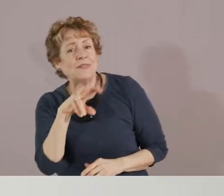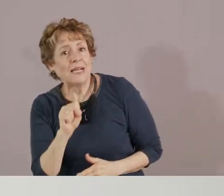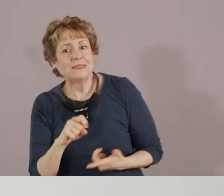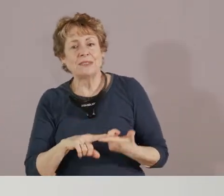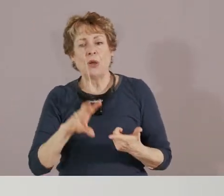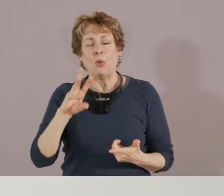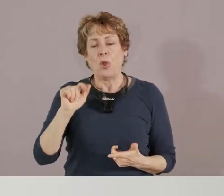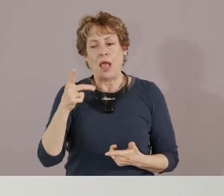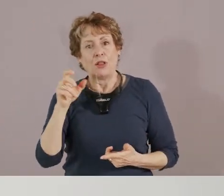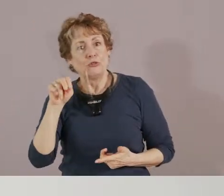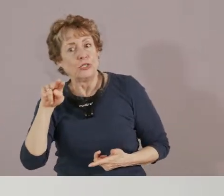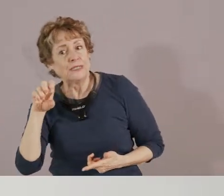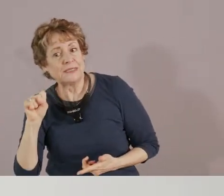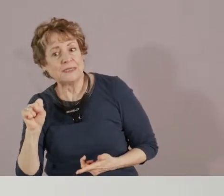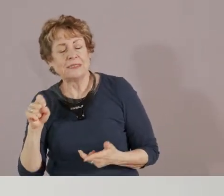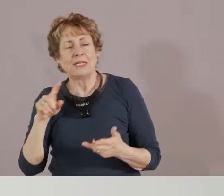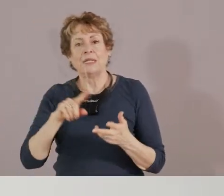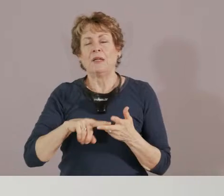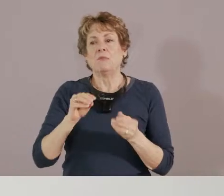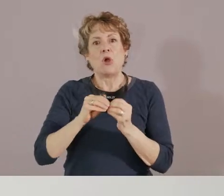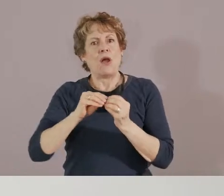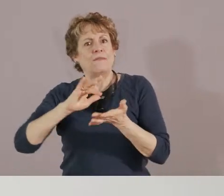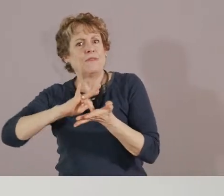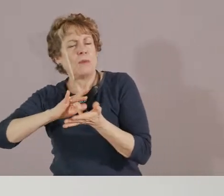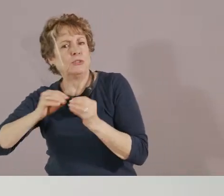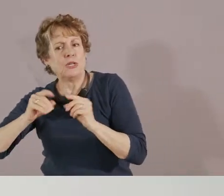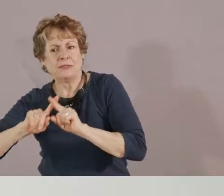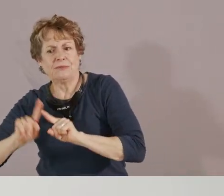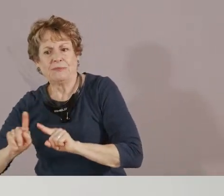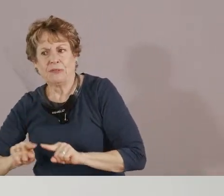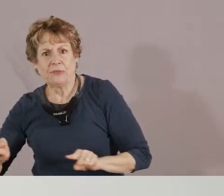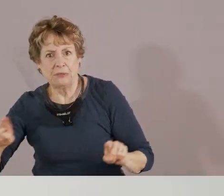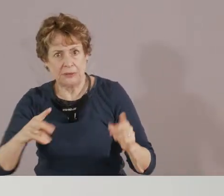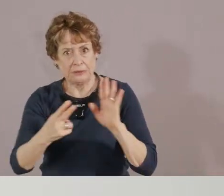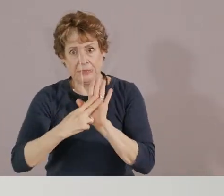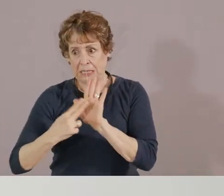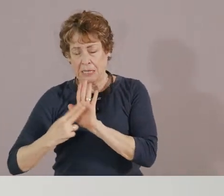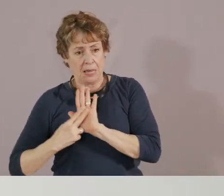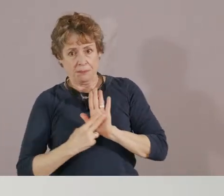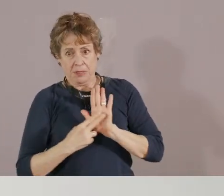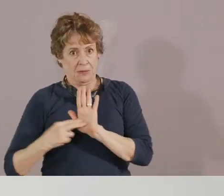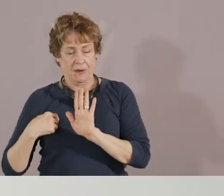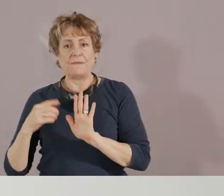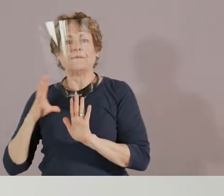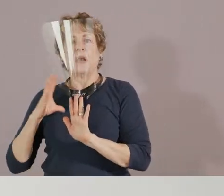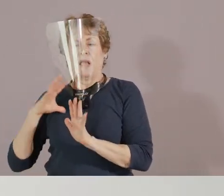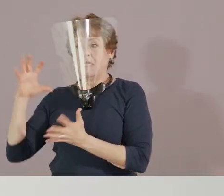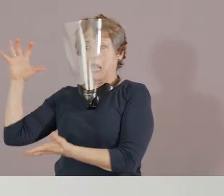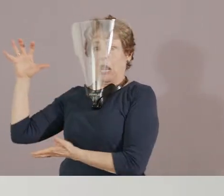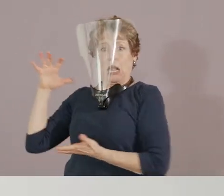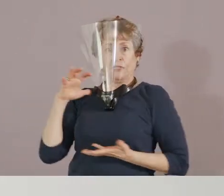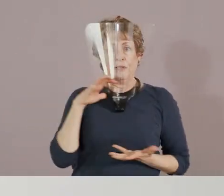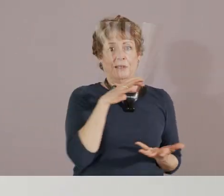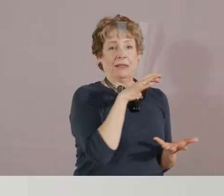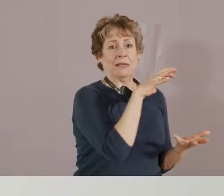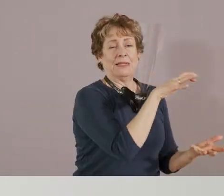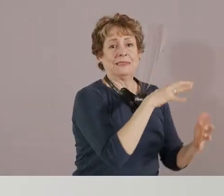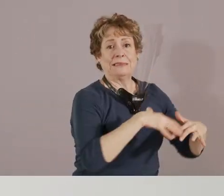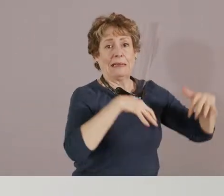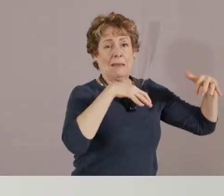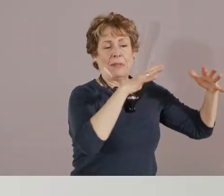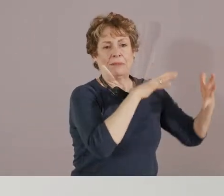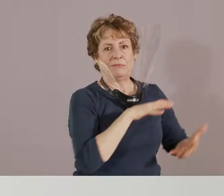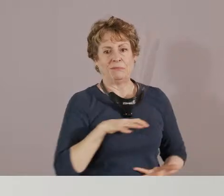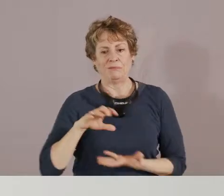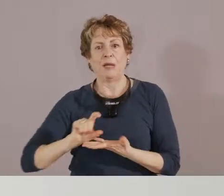accessible as influenza virus. Okay, everyone, All right. it's 2 o'clock. I'm sorry. Those of